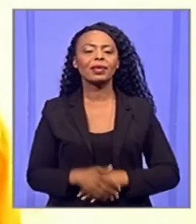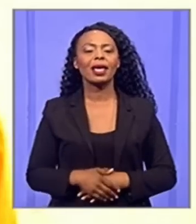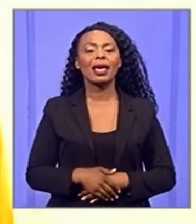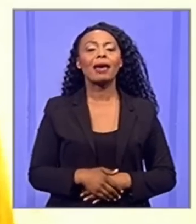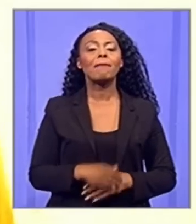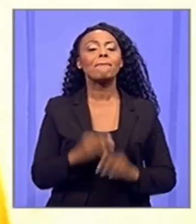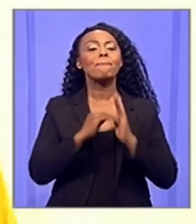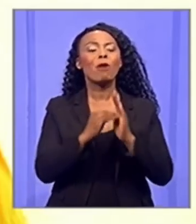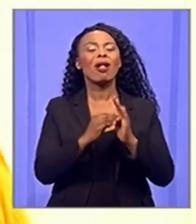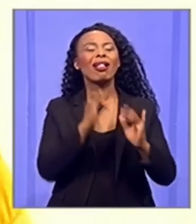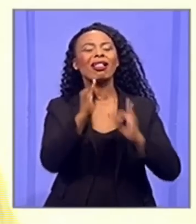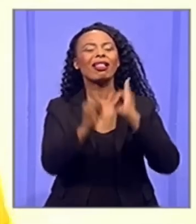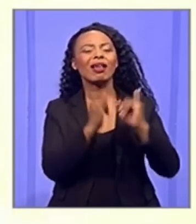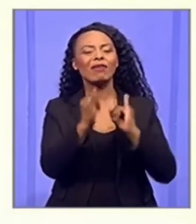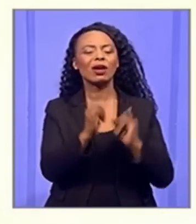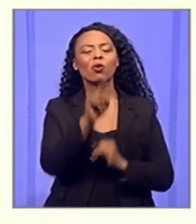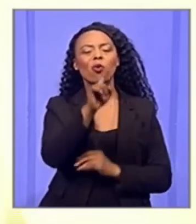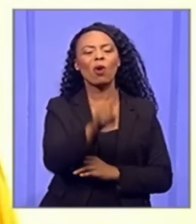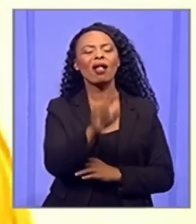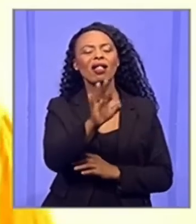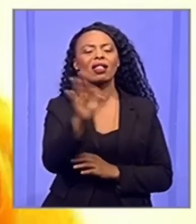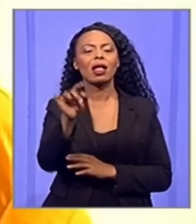million